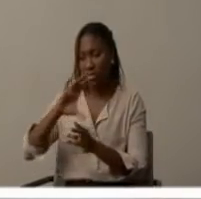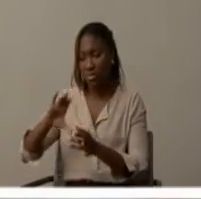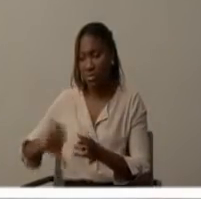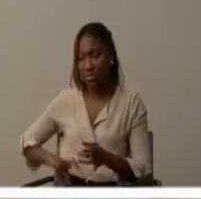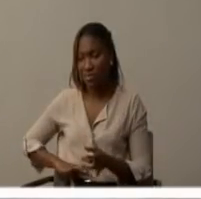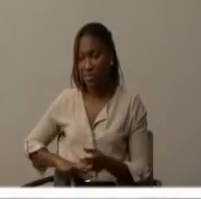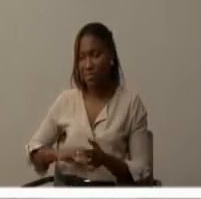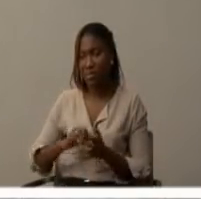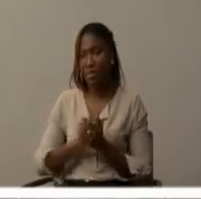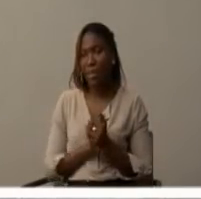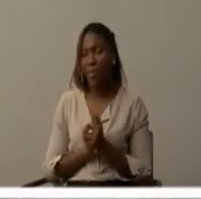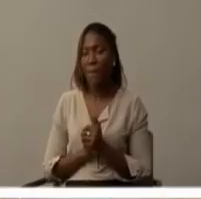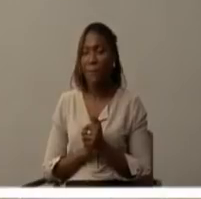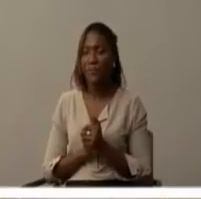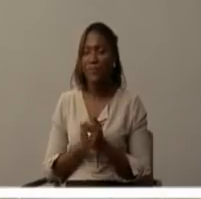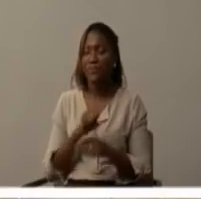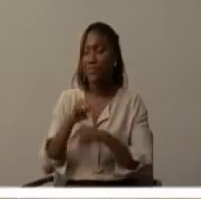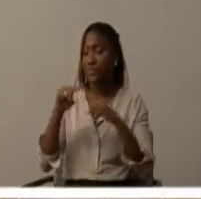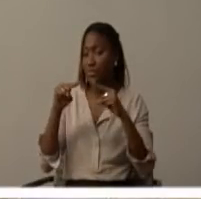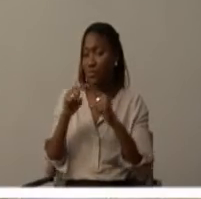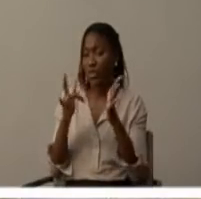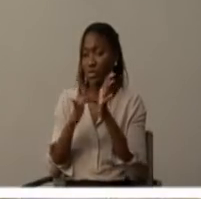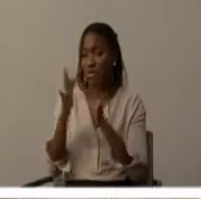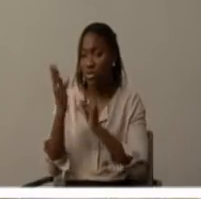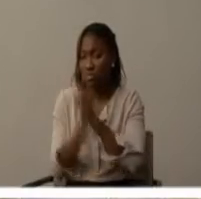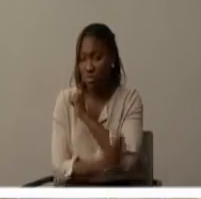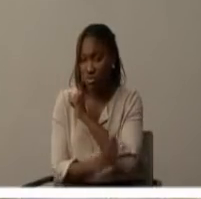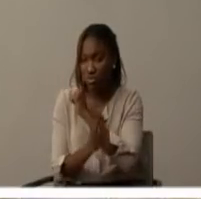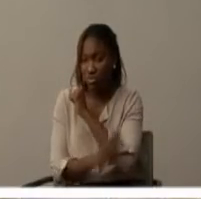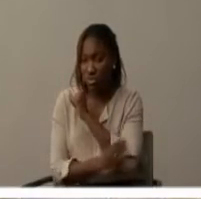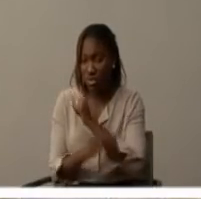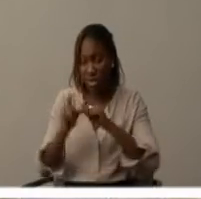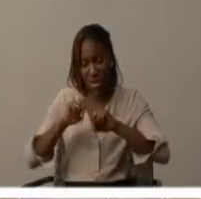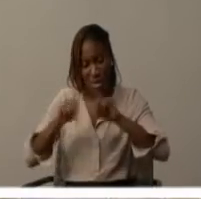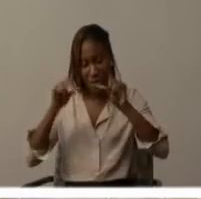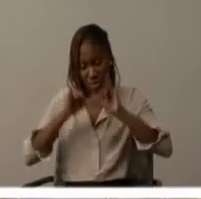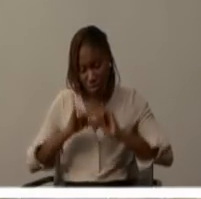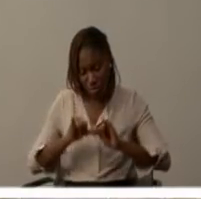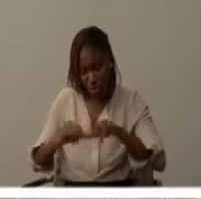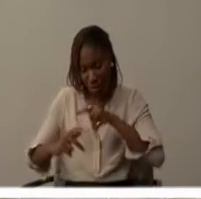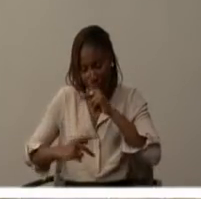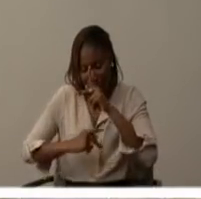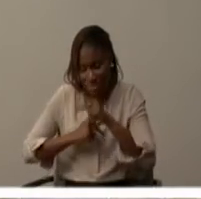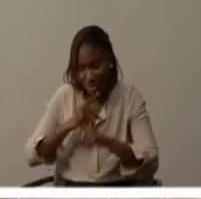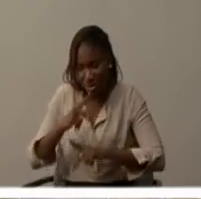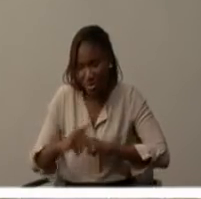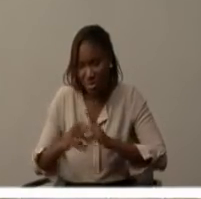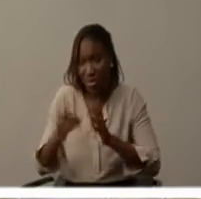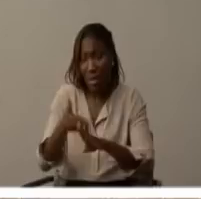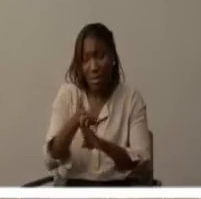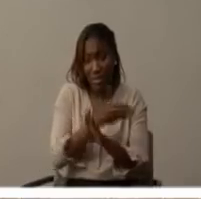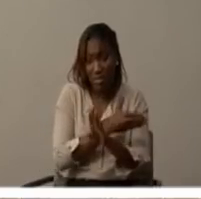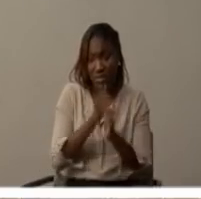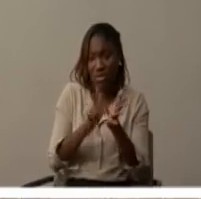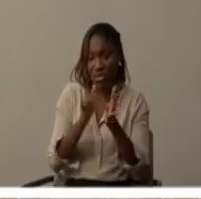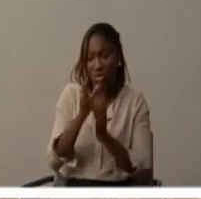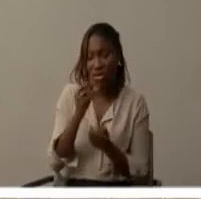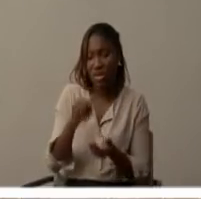Christ. At the time that he was betrayed and entered willingly into his passion, he took bread, and giving thanks, he broke